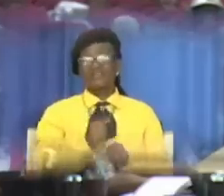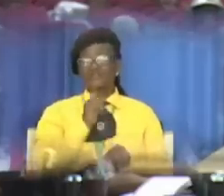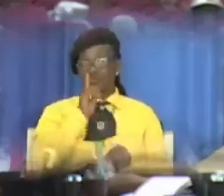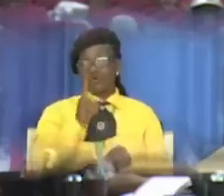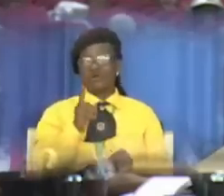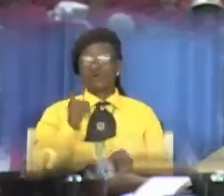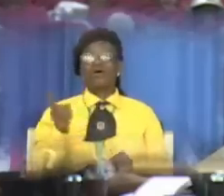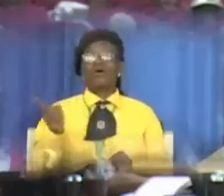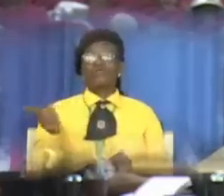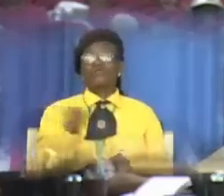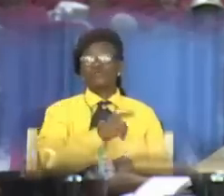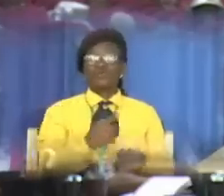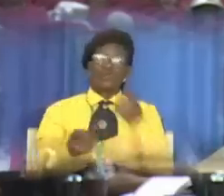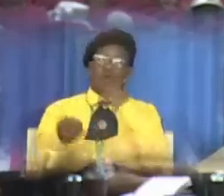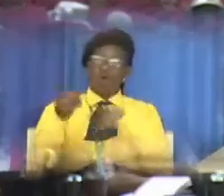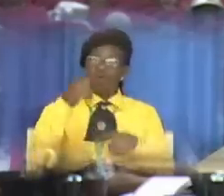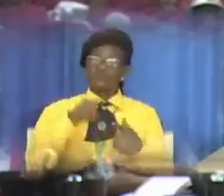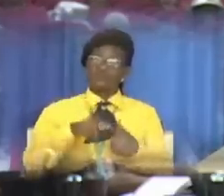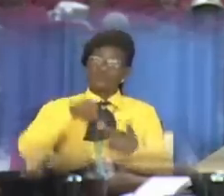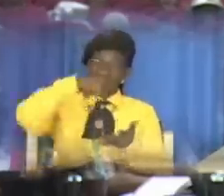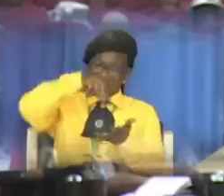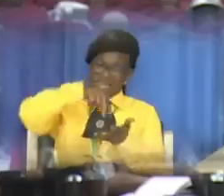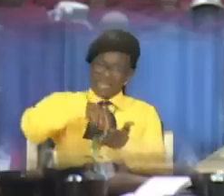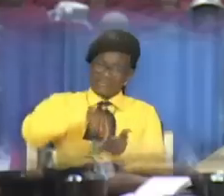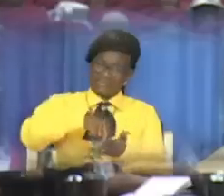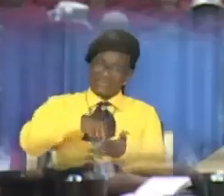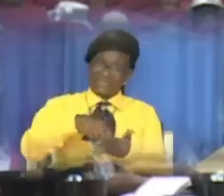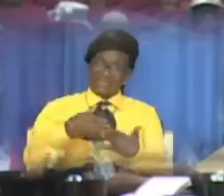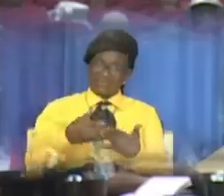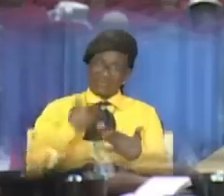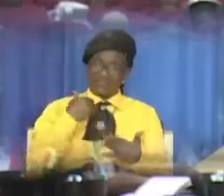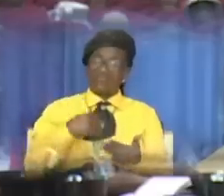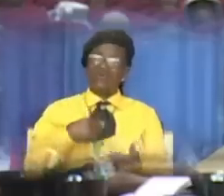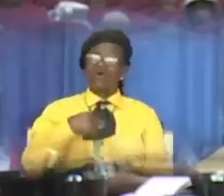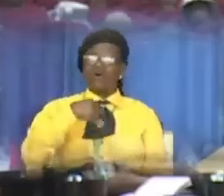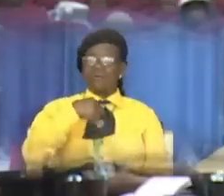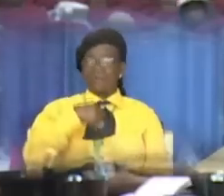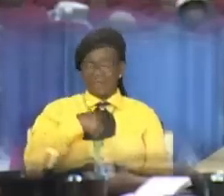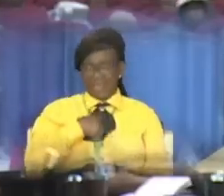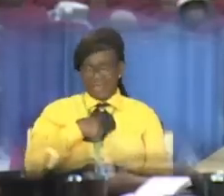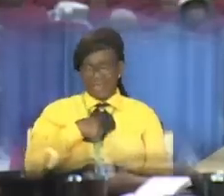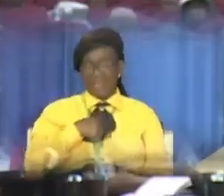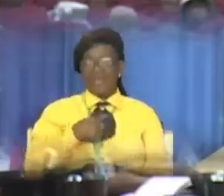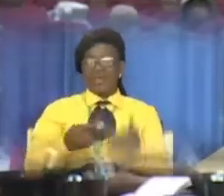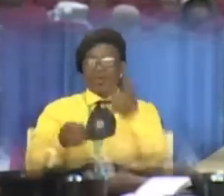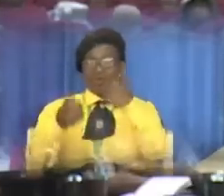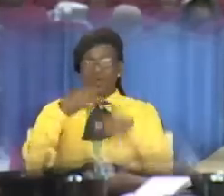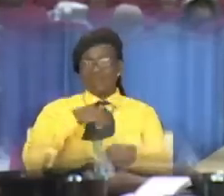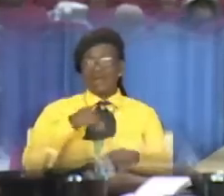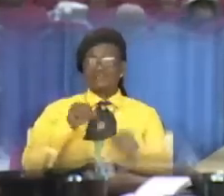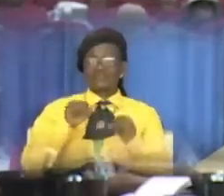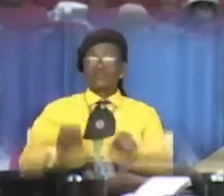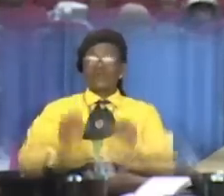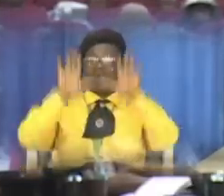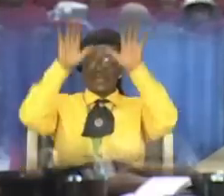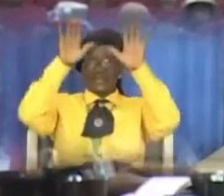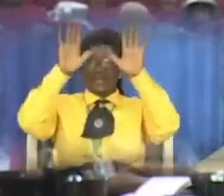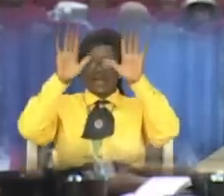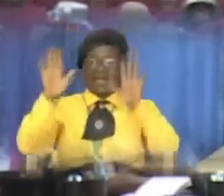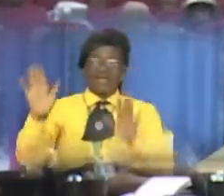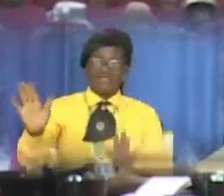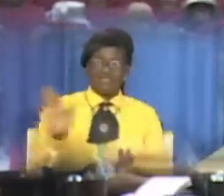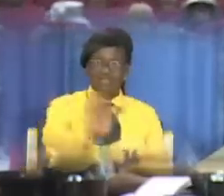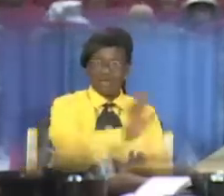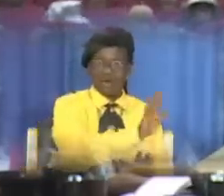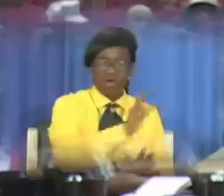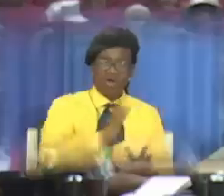away, so begin to come very, very quickly. Come and surrender your life to him. Open the door of